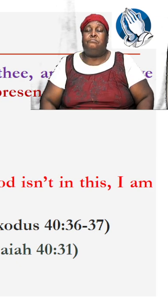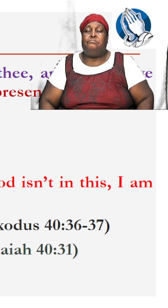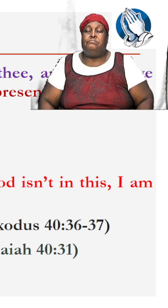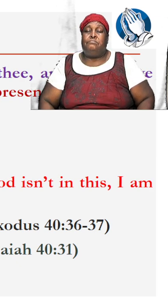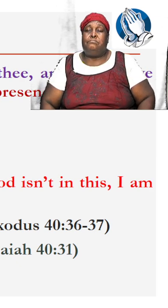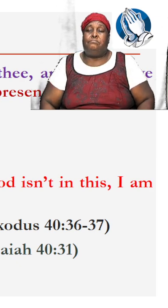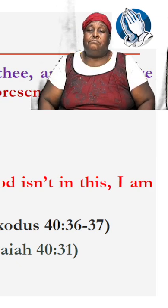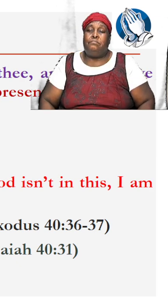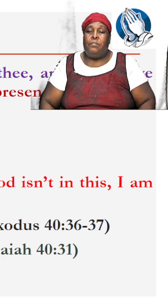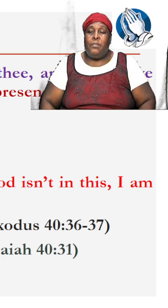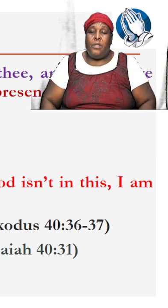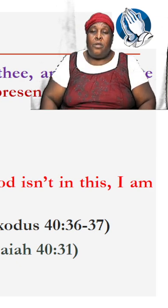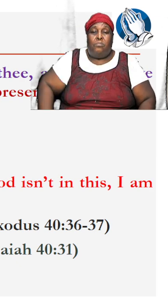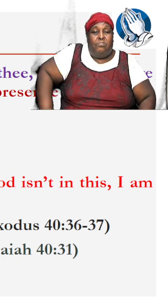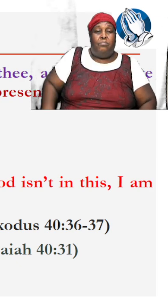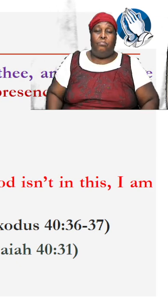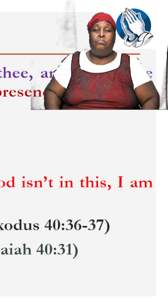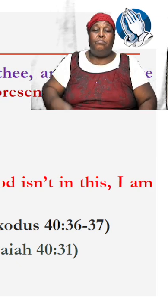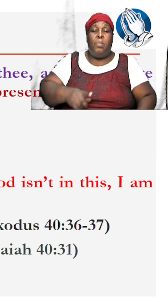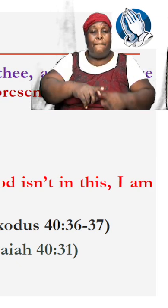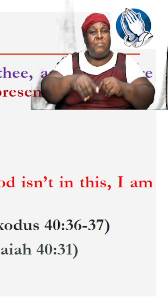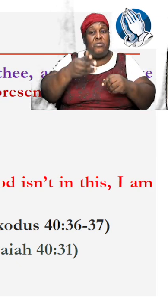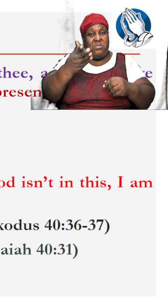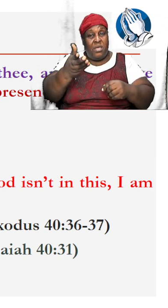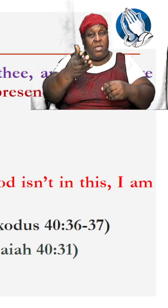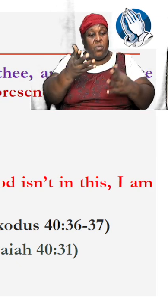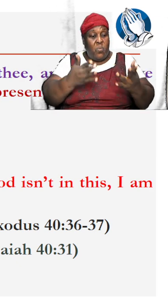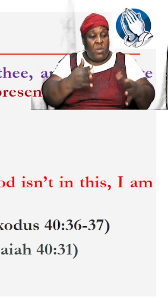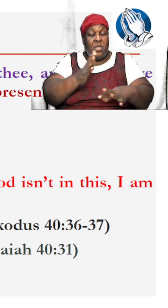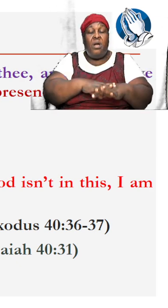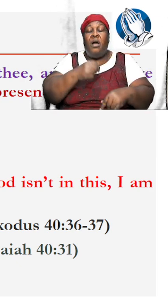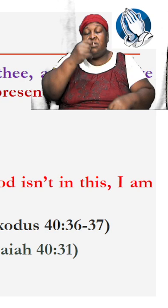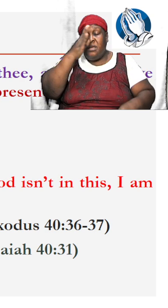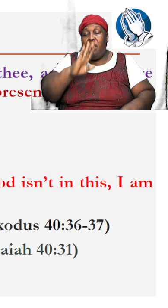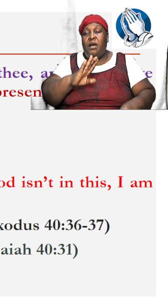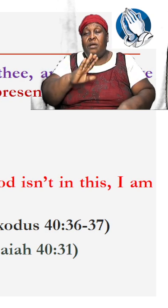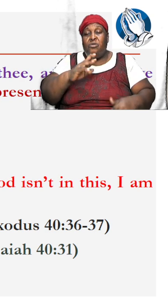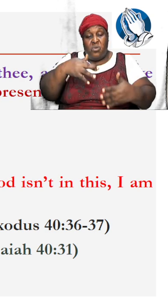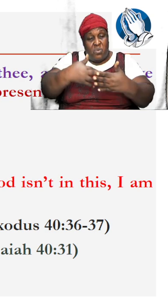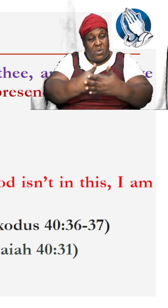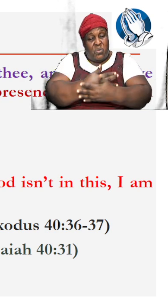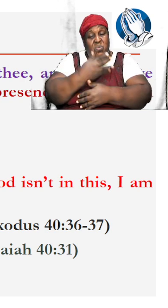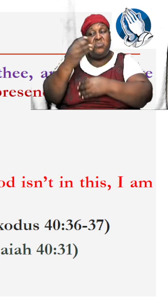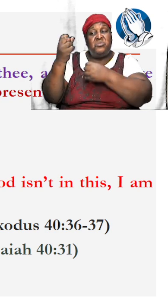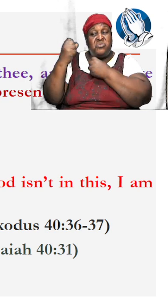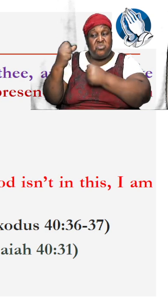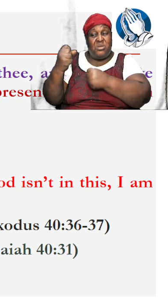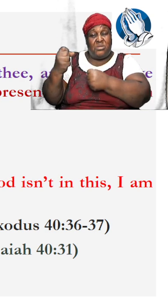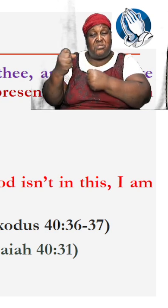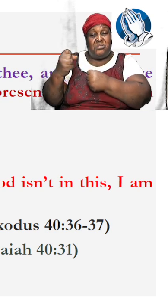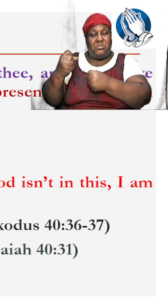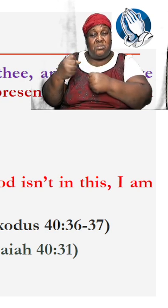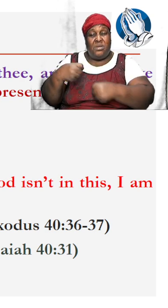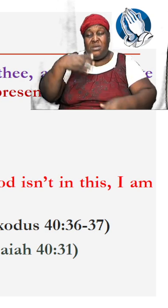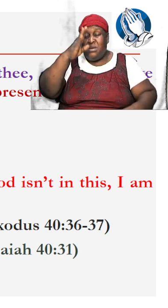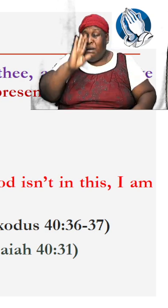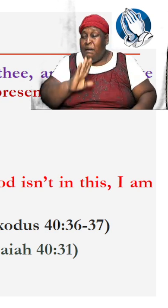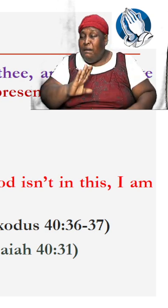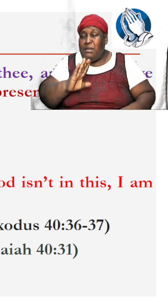approach? "But they that wait on the Lord shall renew their strength." God, it is